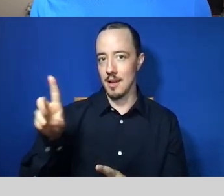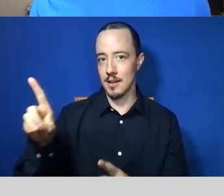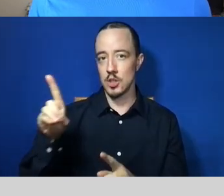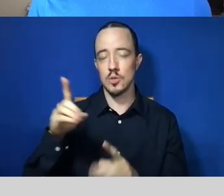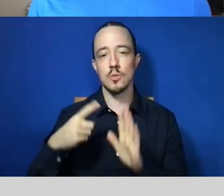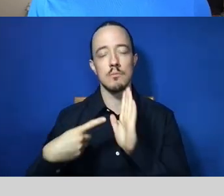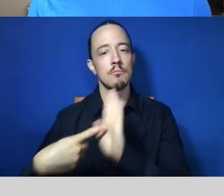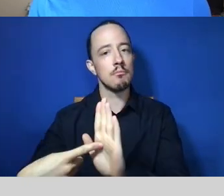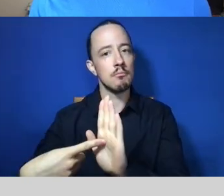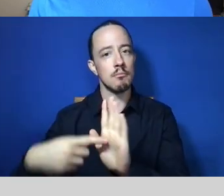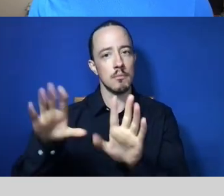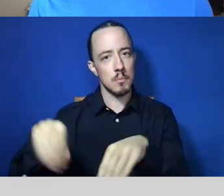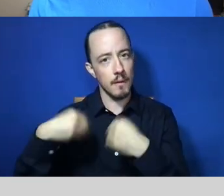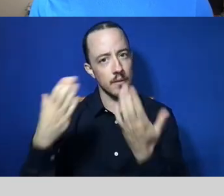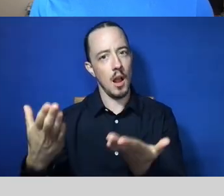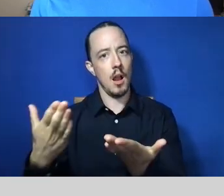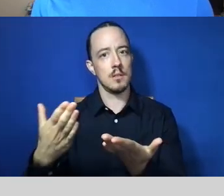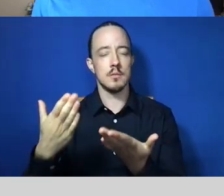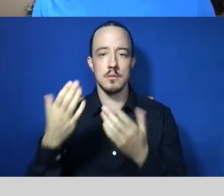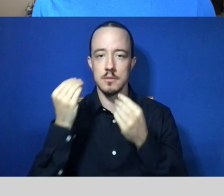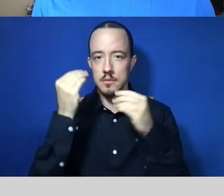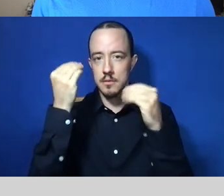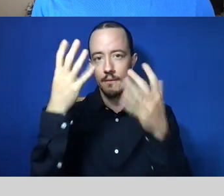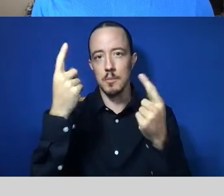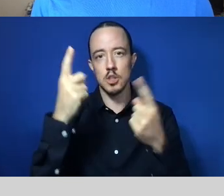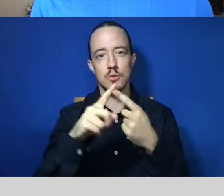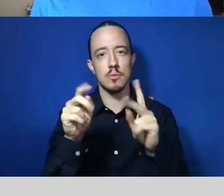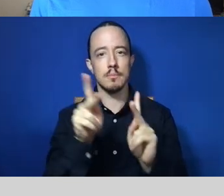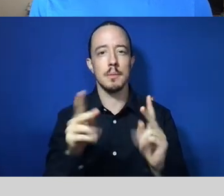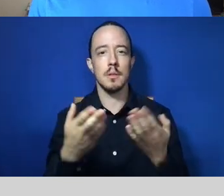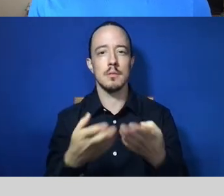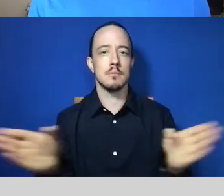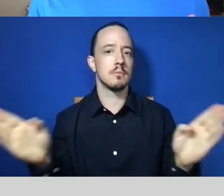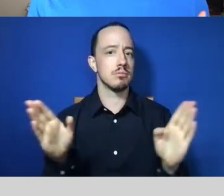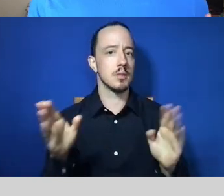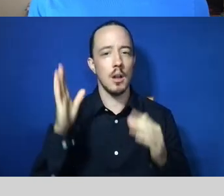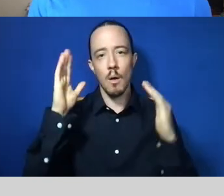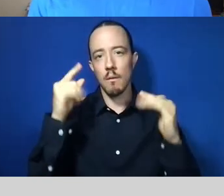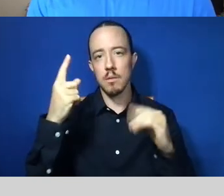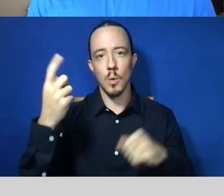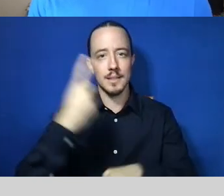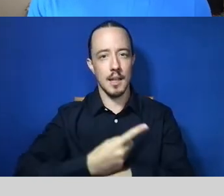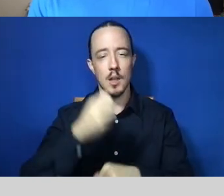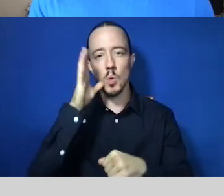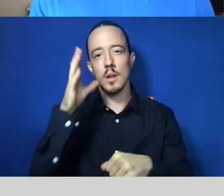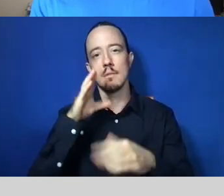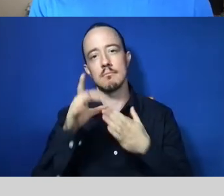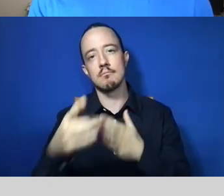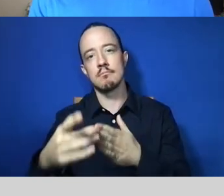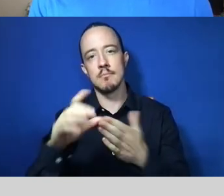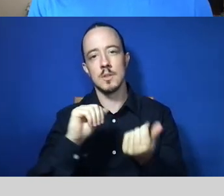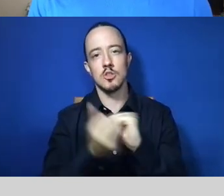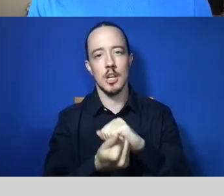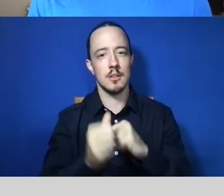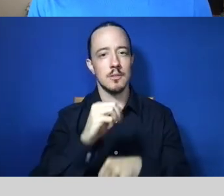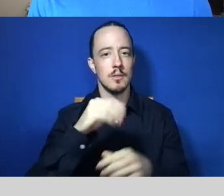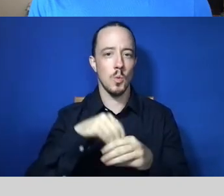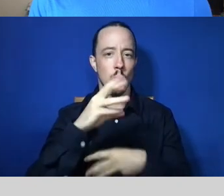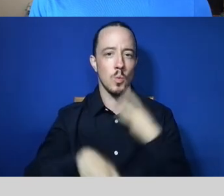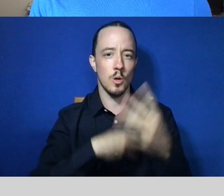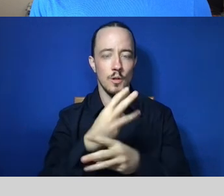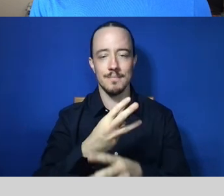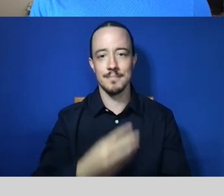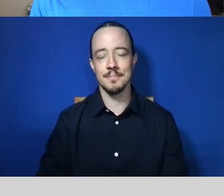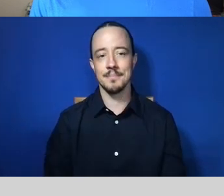from Eland to surface that data and still make it presentable, so that hopefully one day you can help make a difference as